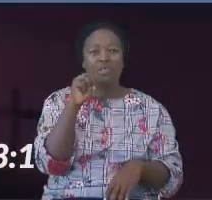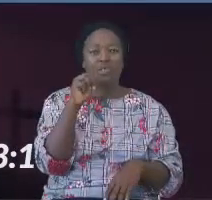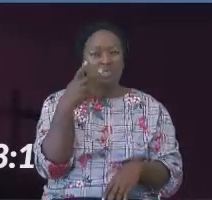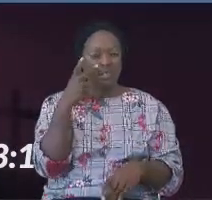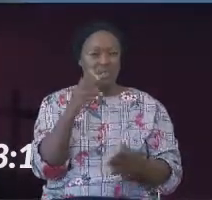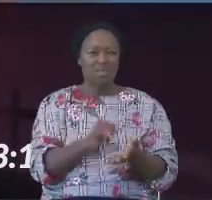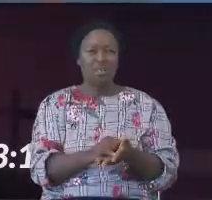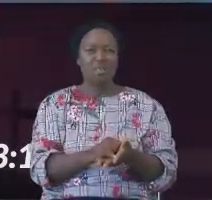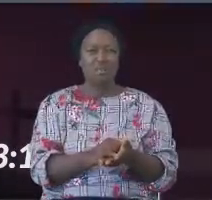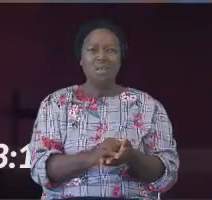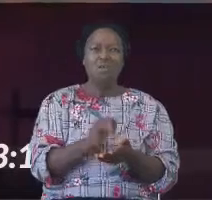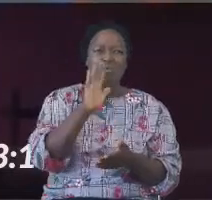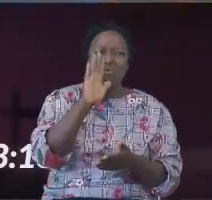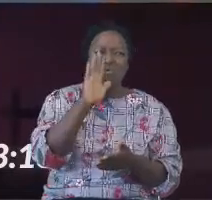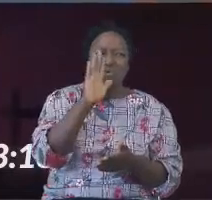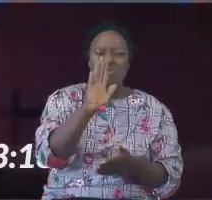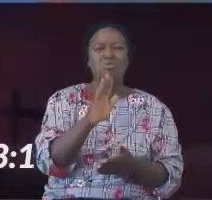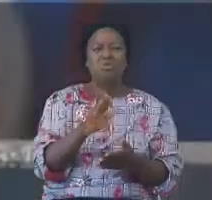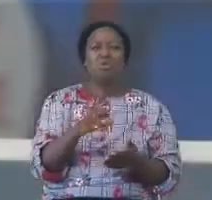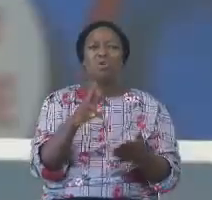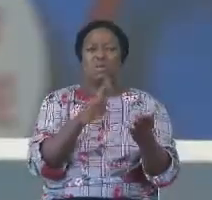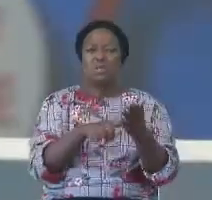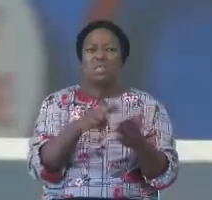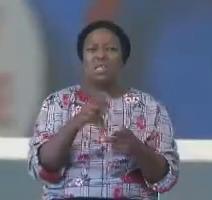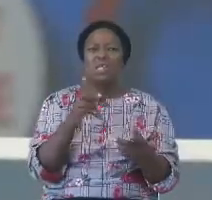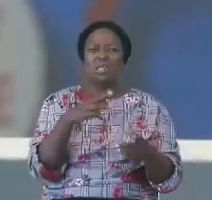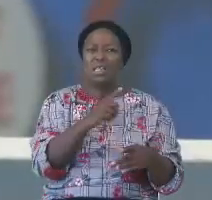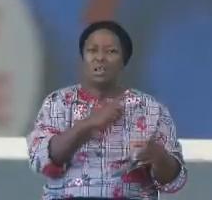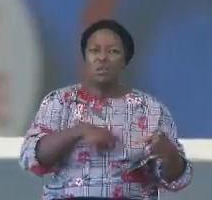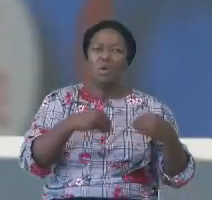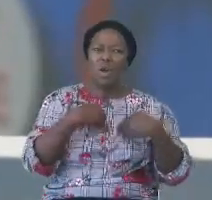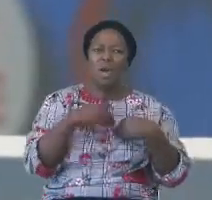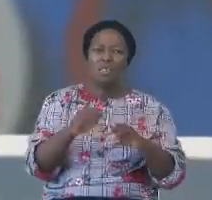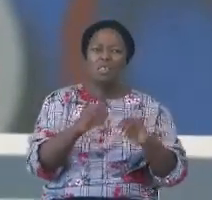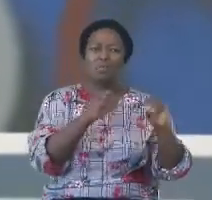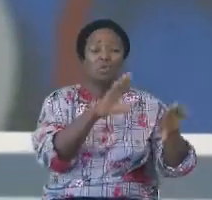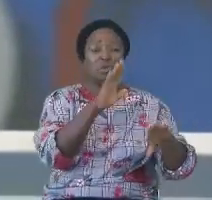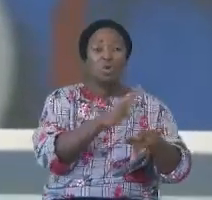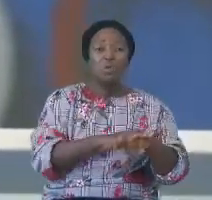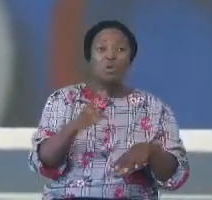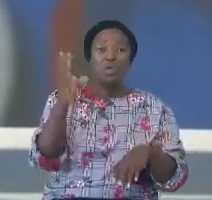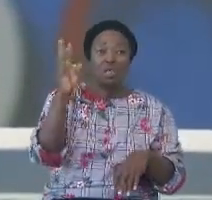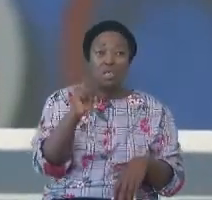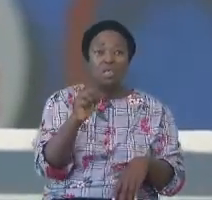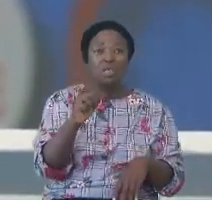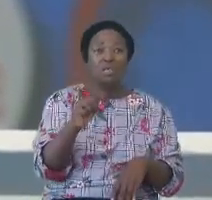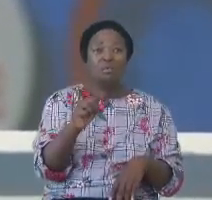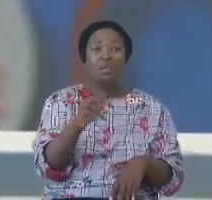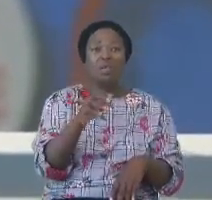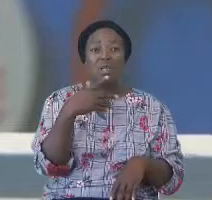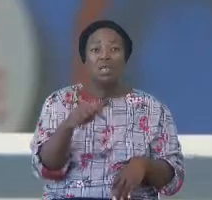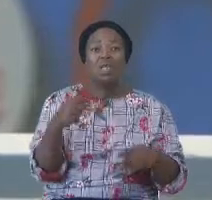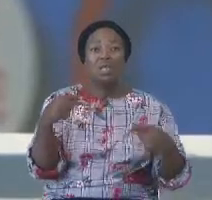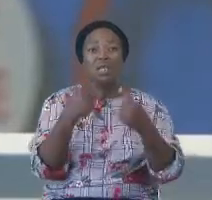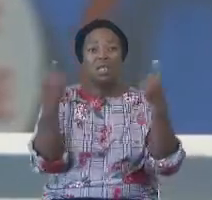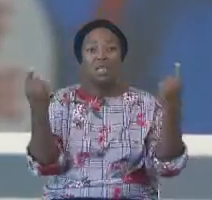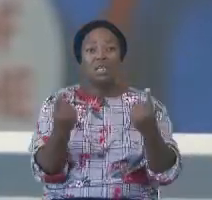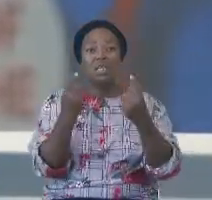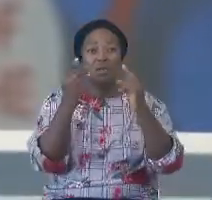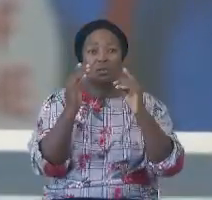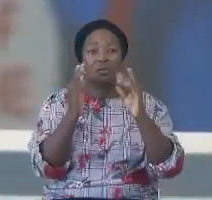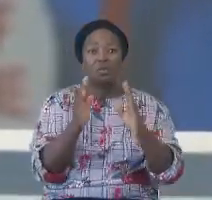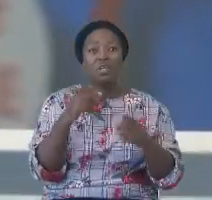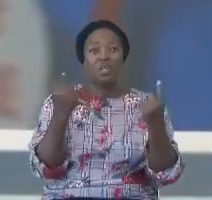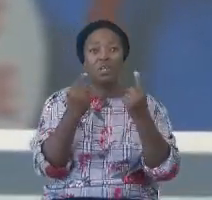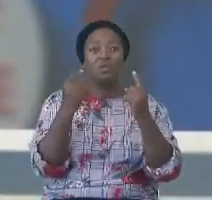lord has led on him look at that your substitute the lord has laid